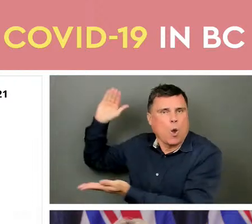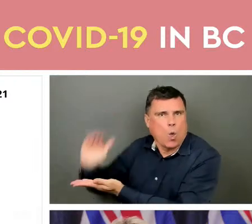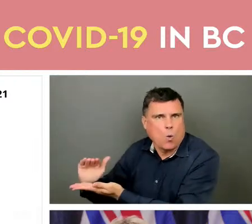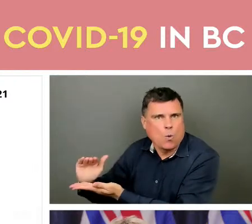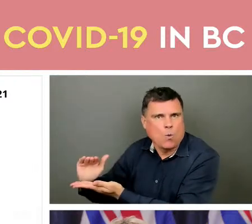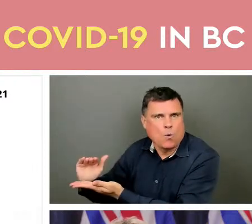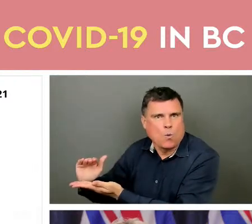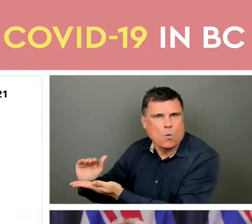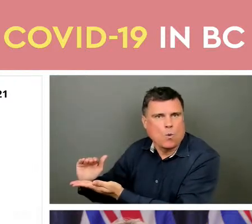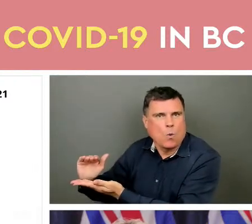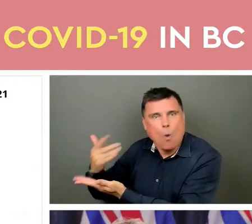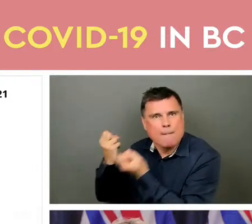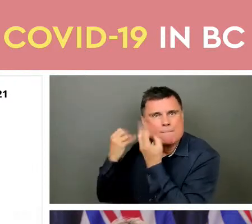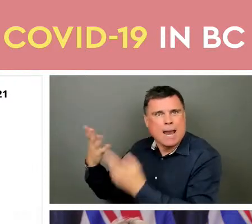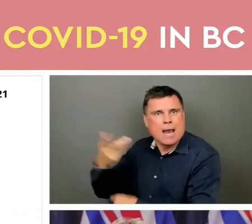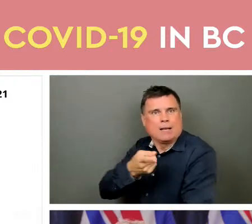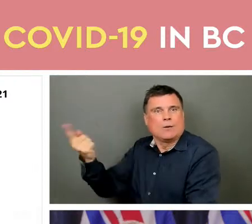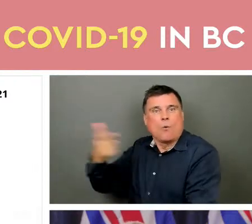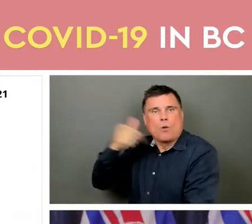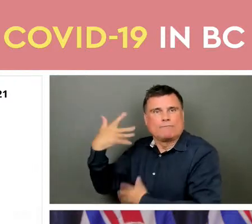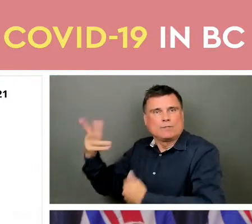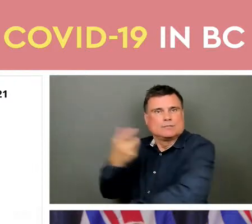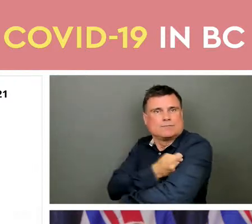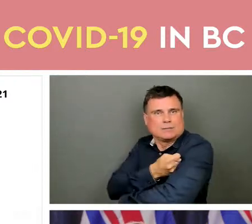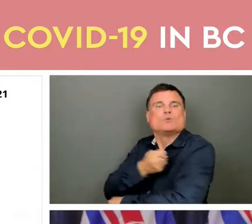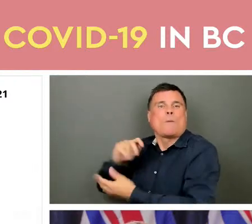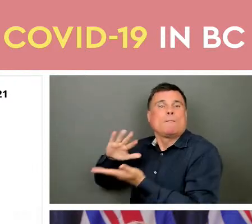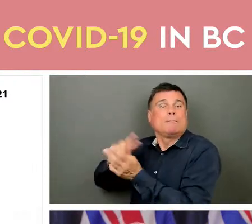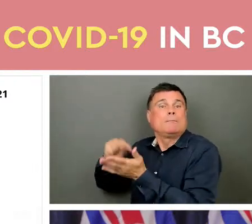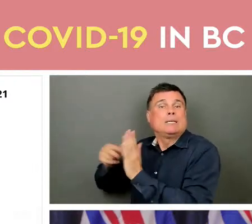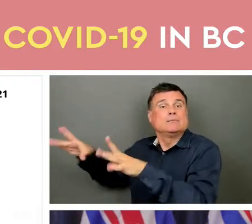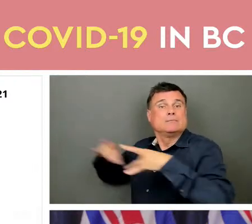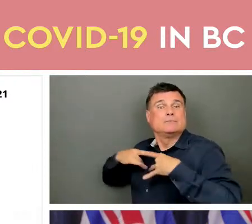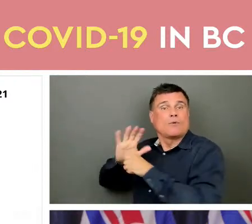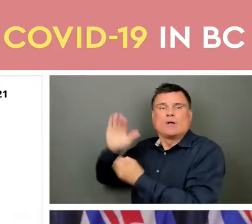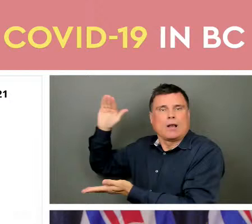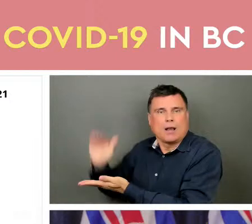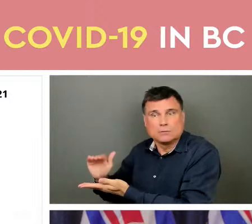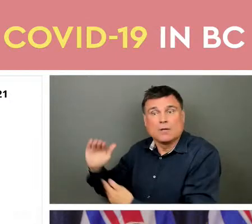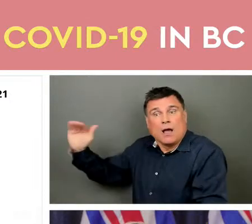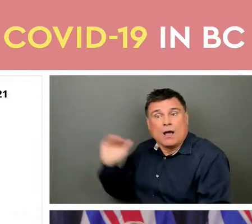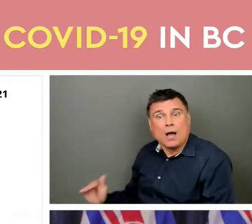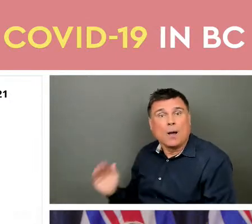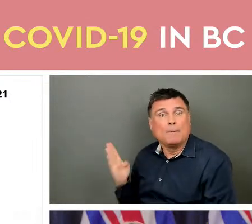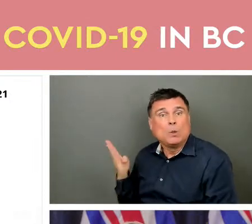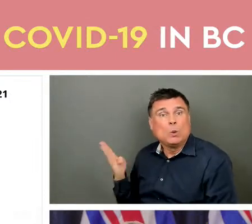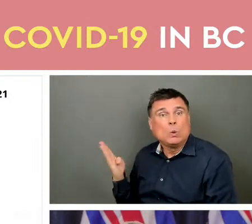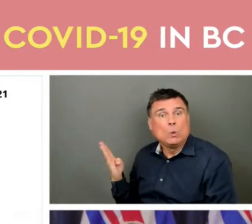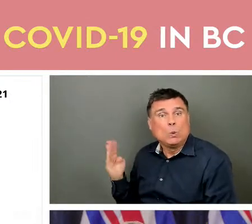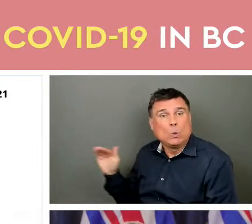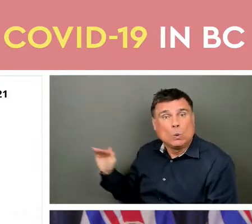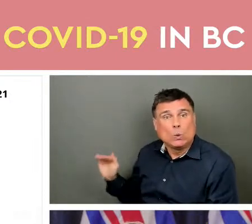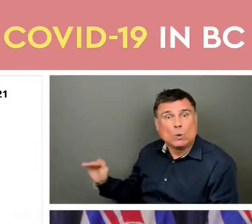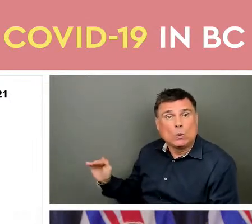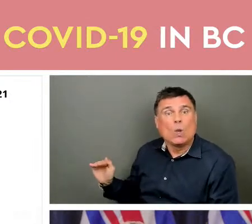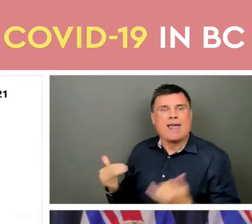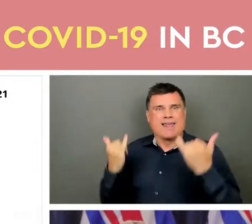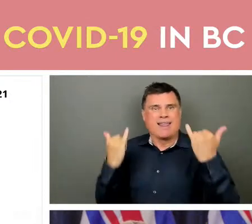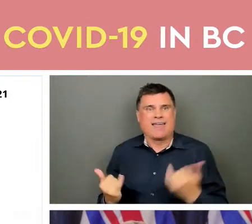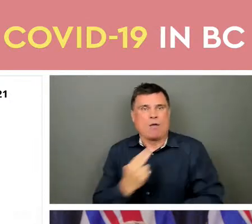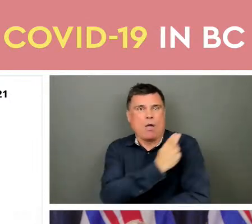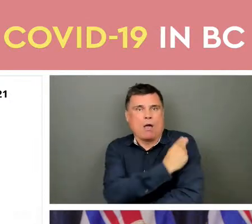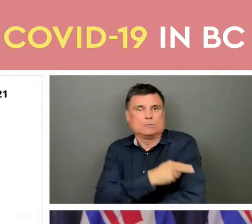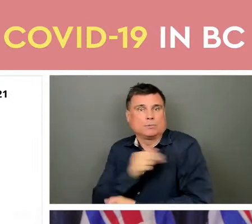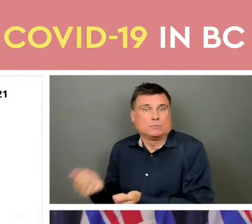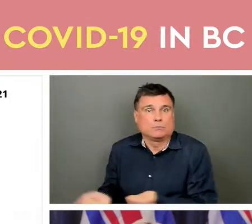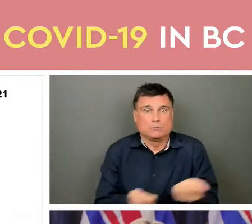reflects the unvaccinated predominantly are in hospital and predominantly in the 20, 30, and 40-year-old age group. We